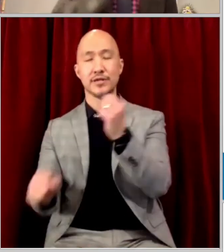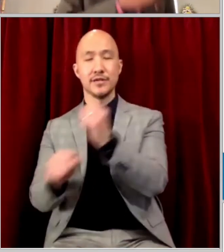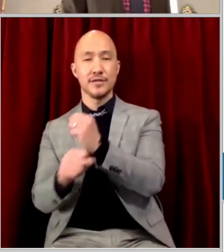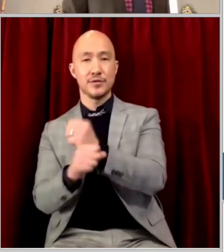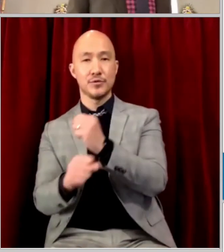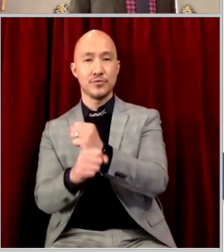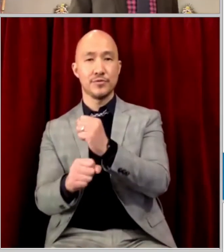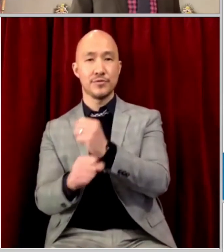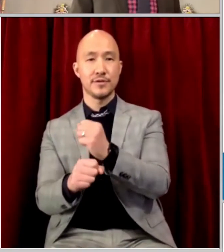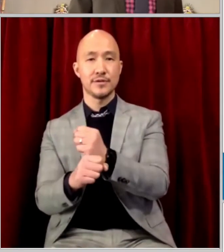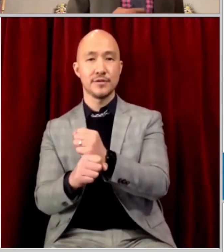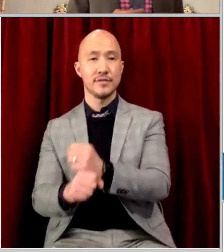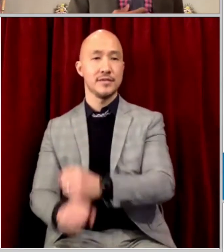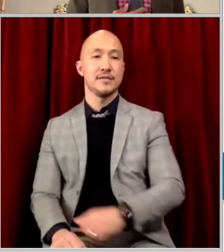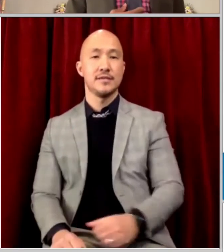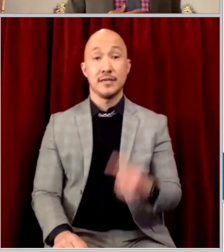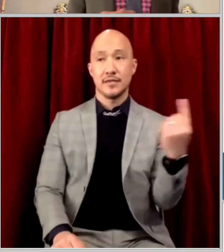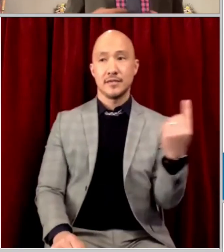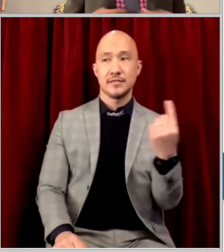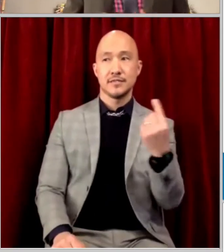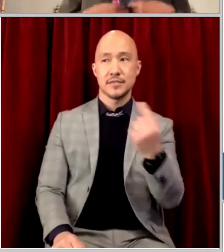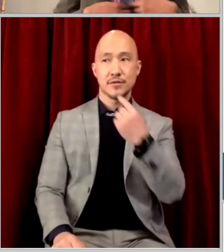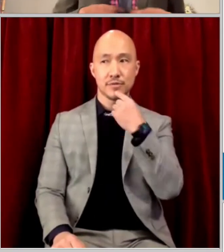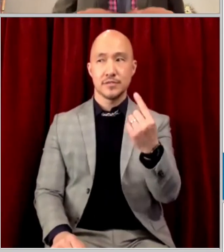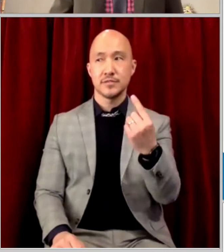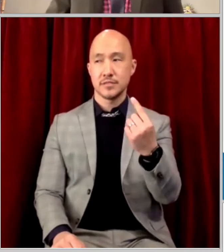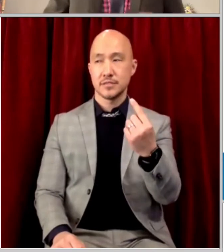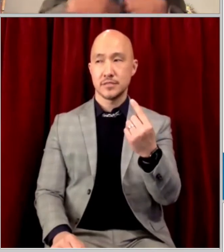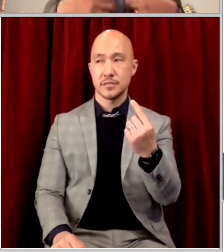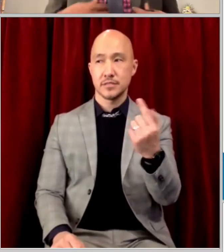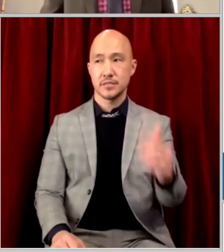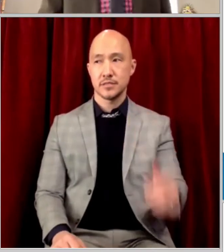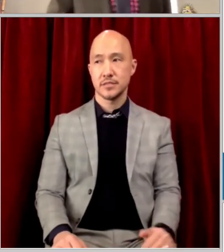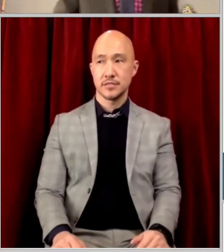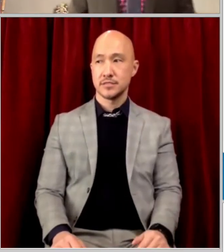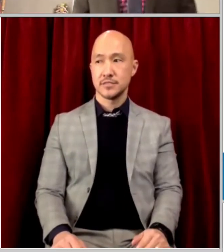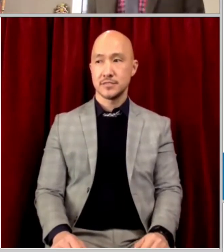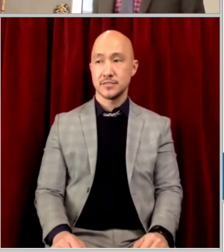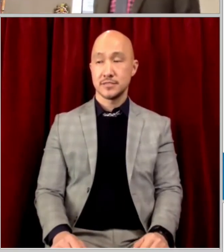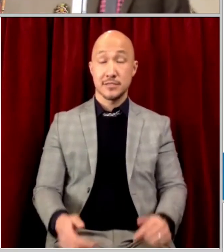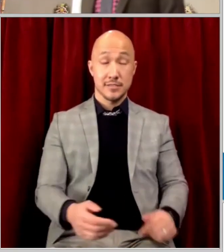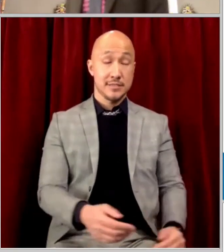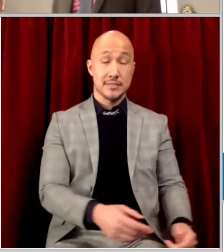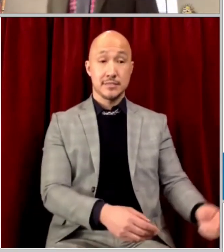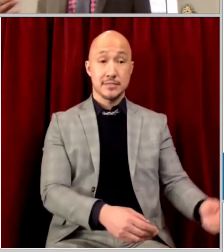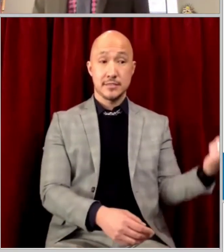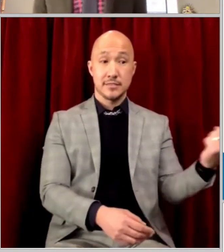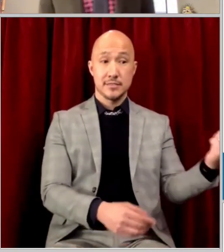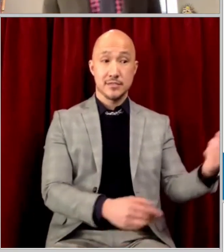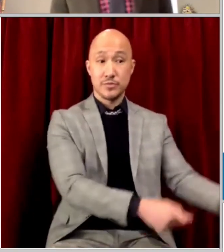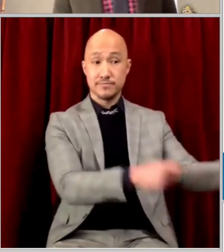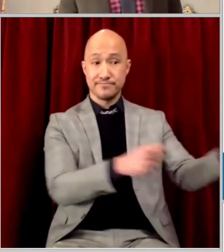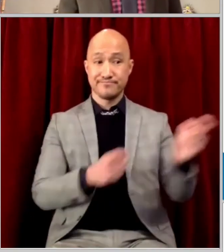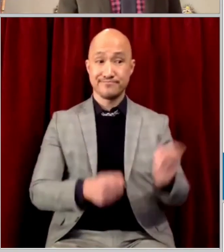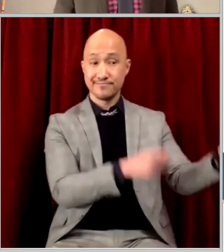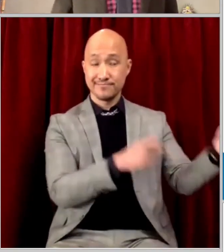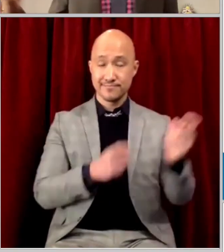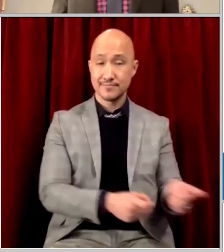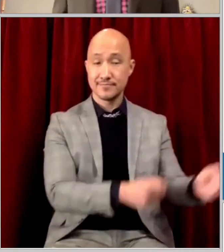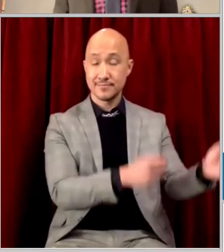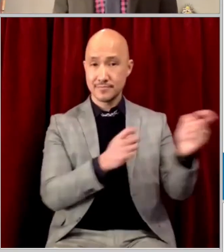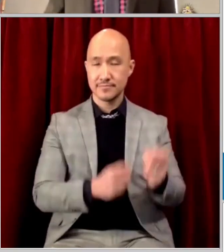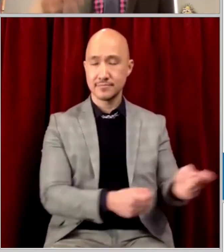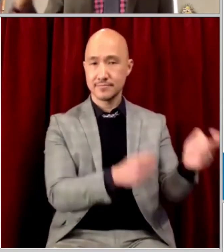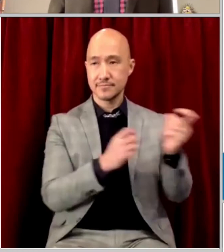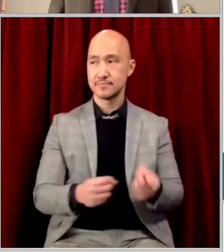And I walked out and the light was like, busting out. I'm like, I got to go back. I said, listen, we